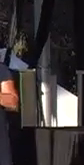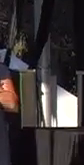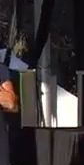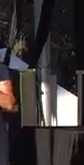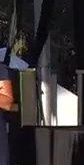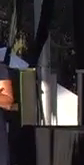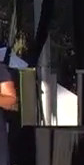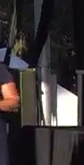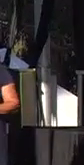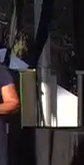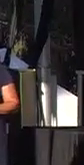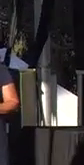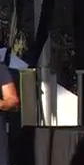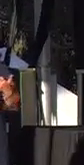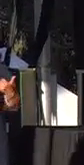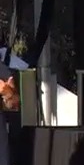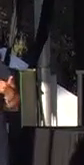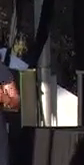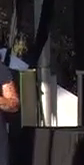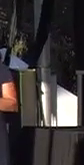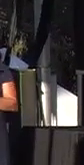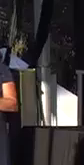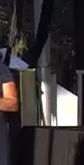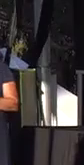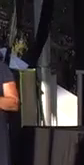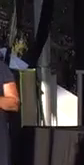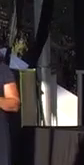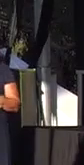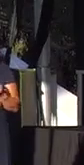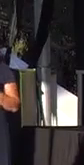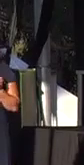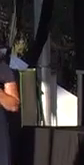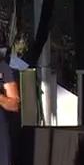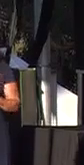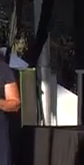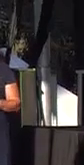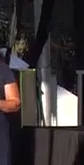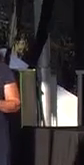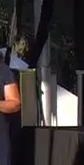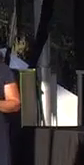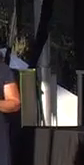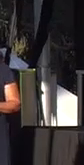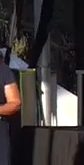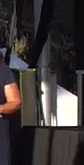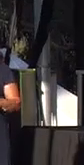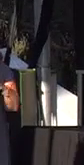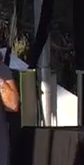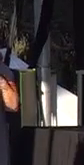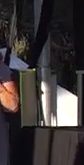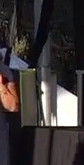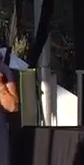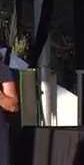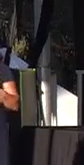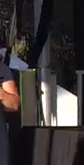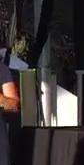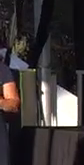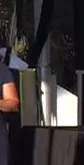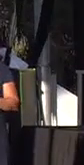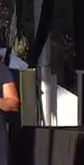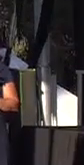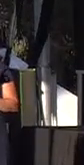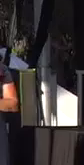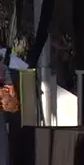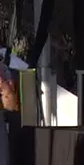center. Currently, she is a dedicated member of San Diego Pride's accessibility team, making sure that disabled